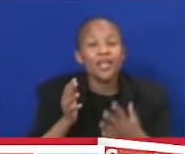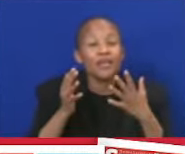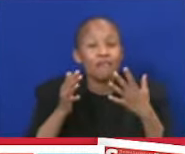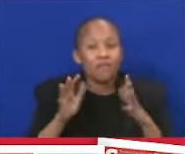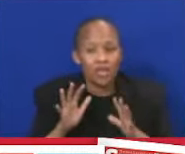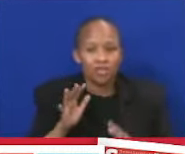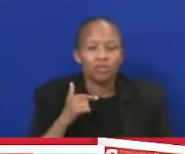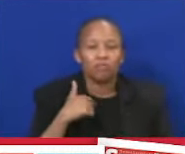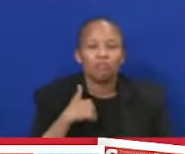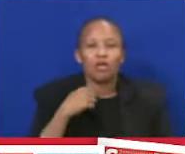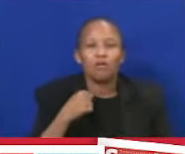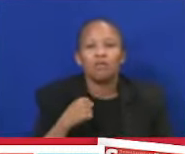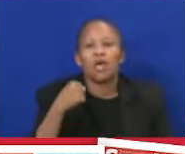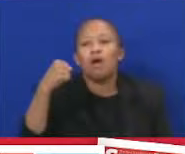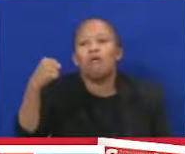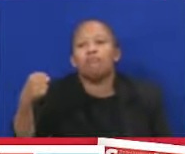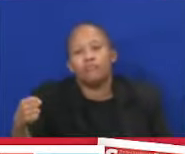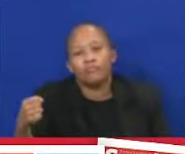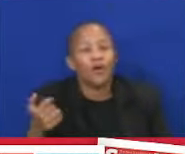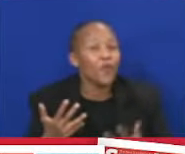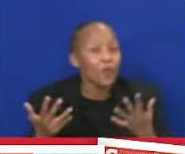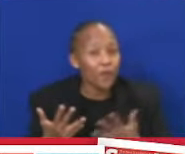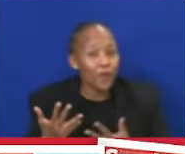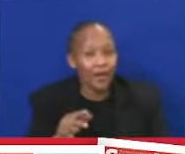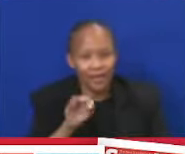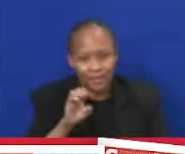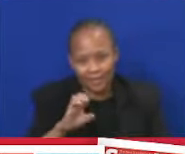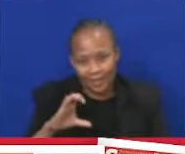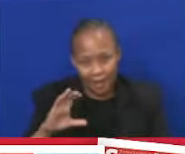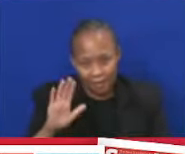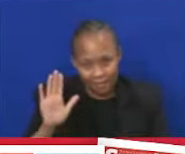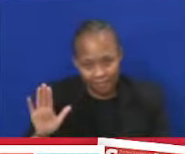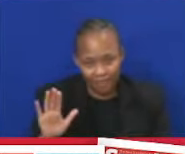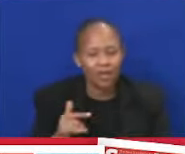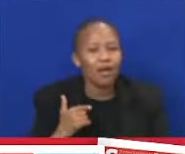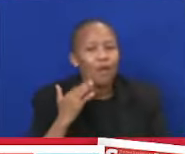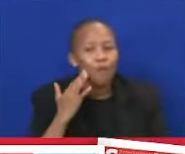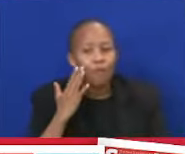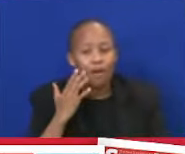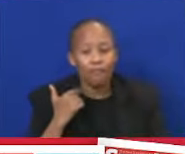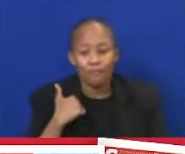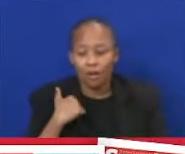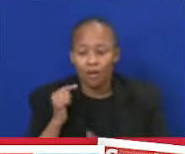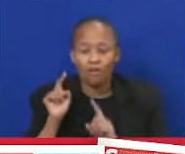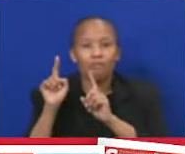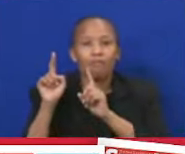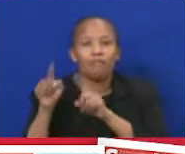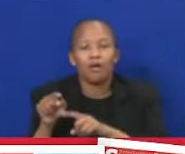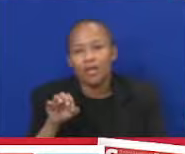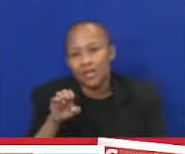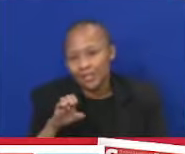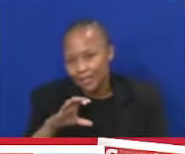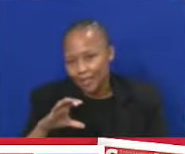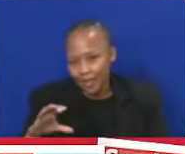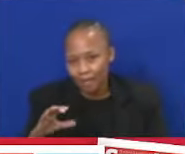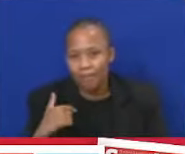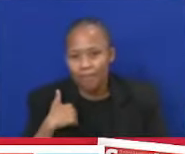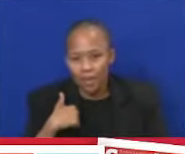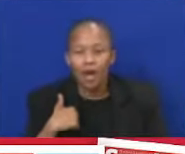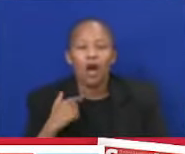Eastern Cape, whereby I joined the Alice TAC job, which was